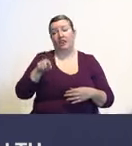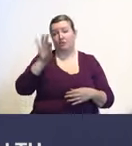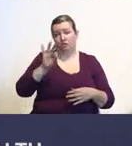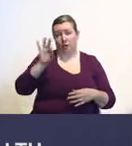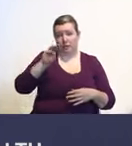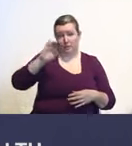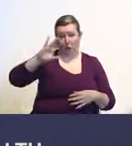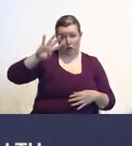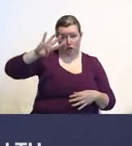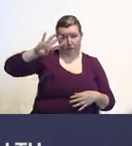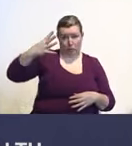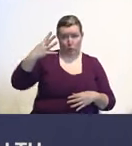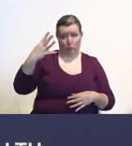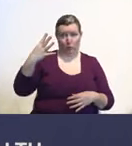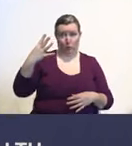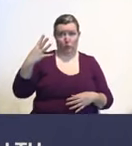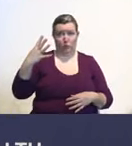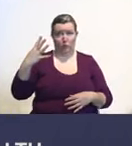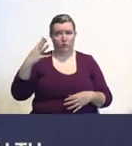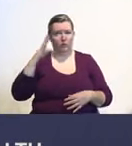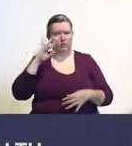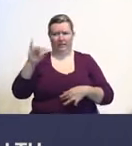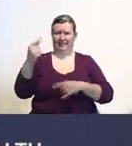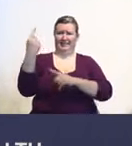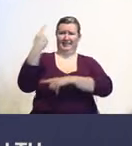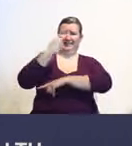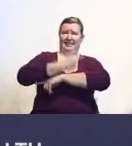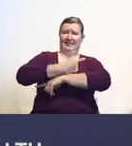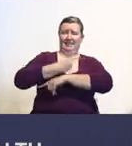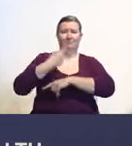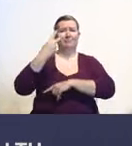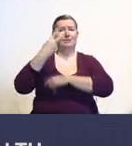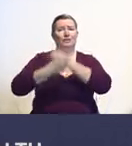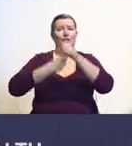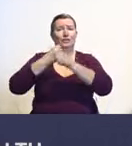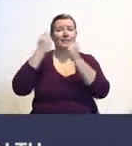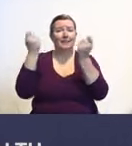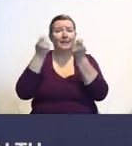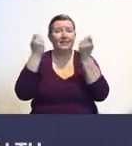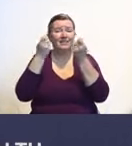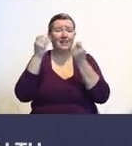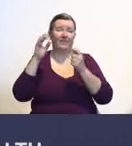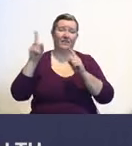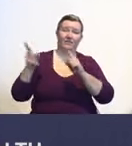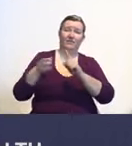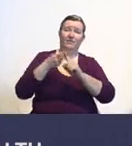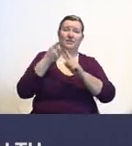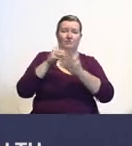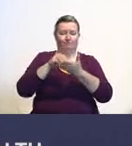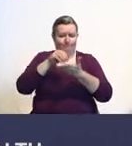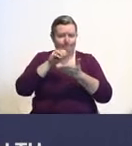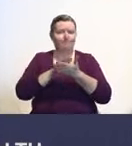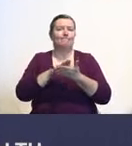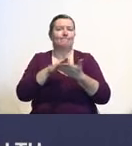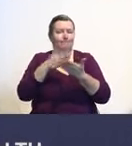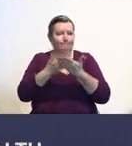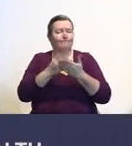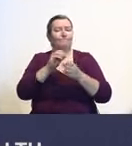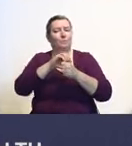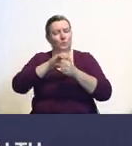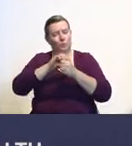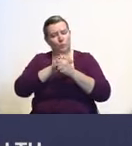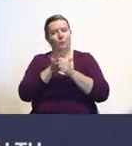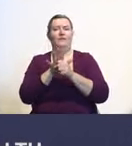date not only marks the second anniversary of our first recorded case of COVID-19, but it will